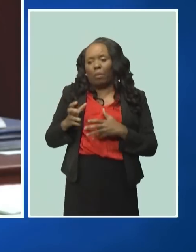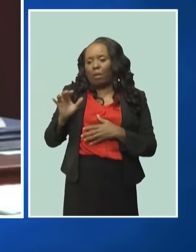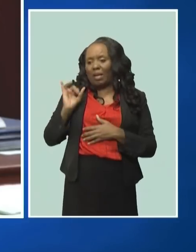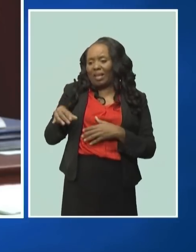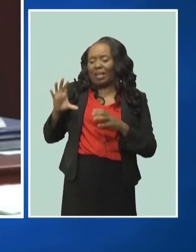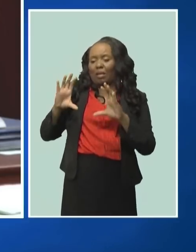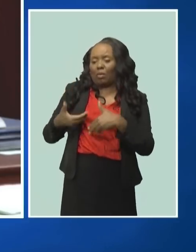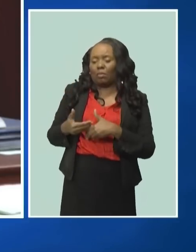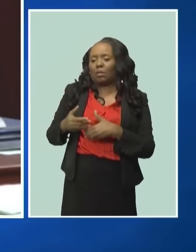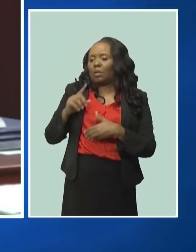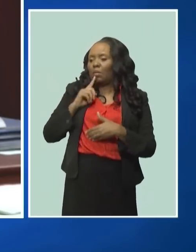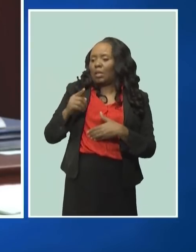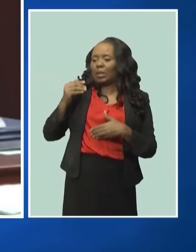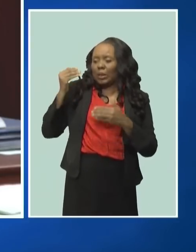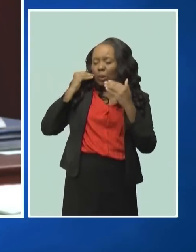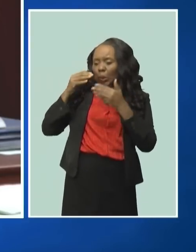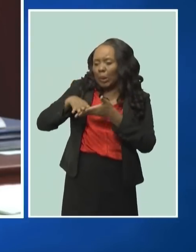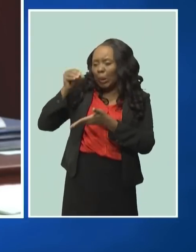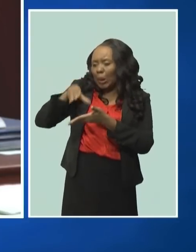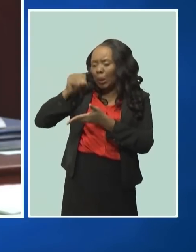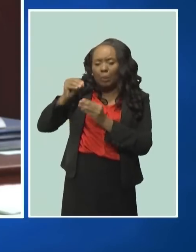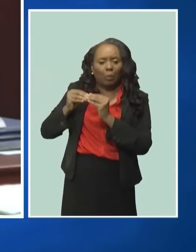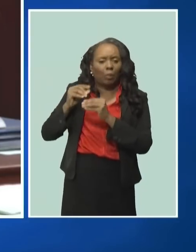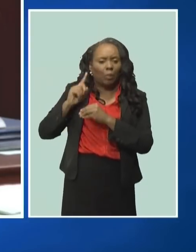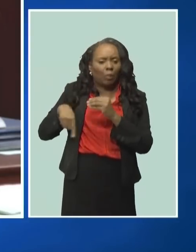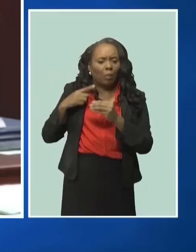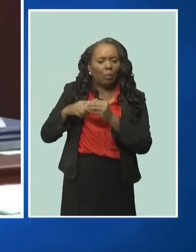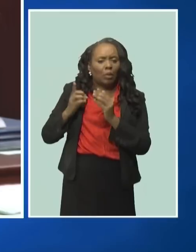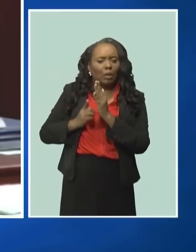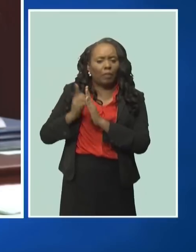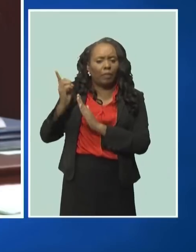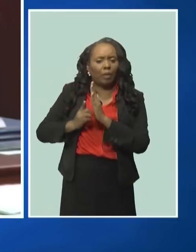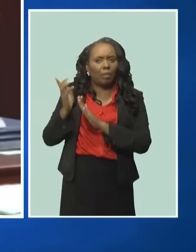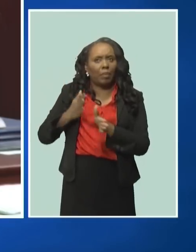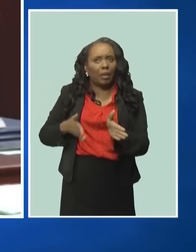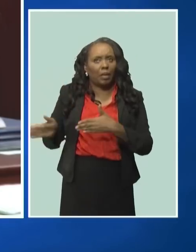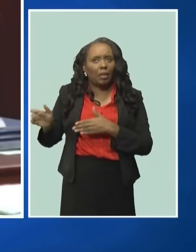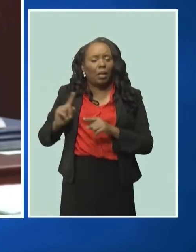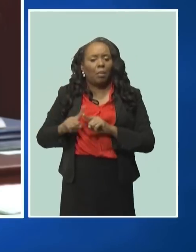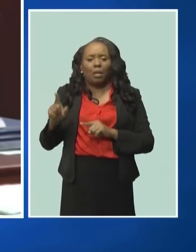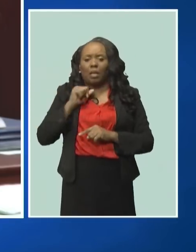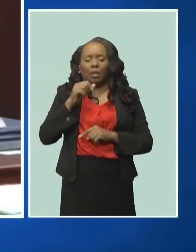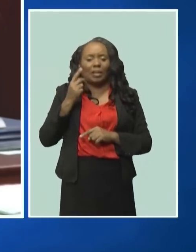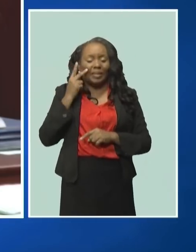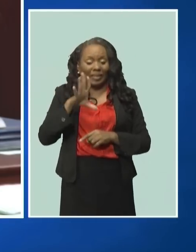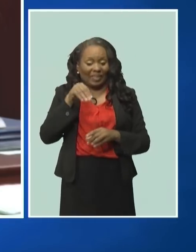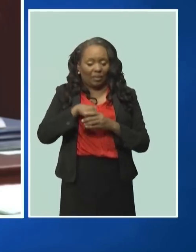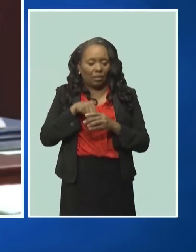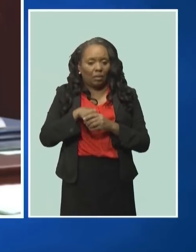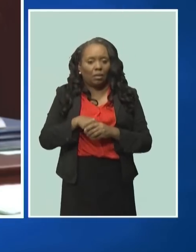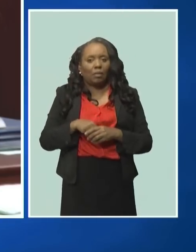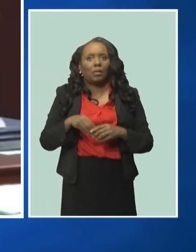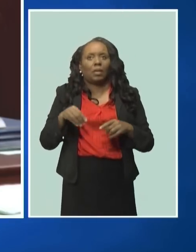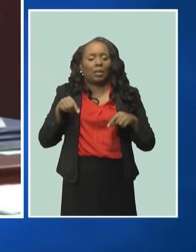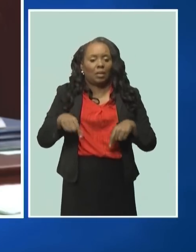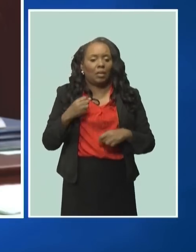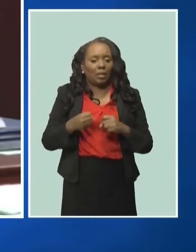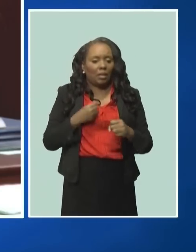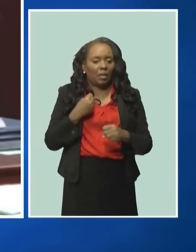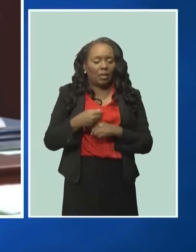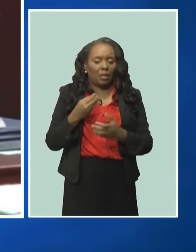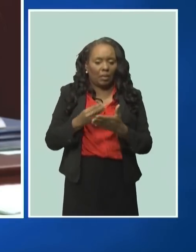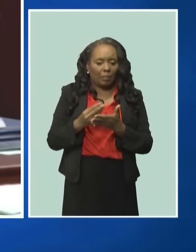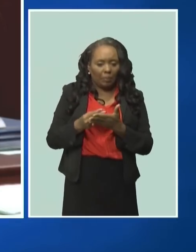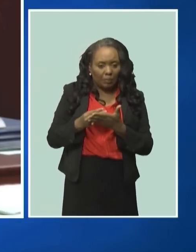area. But I don't see that reflected in this year's estimates. Now, I don't know if we are creeping before